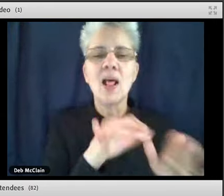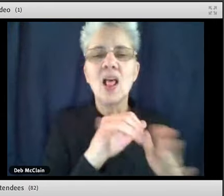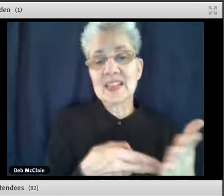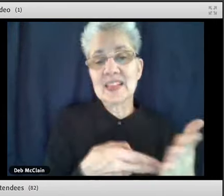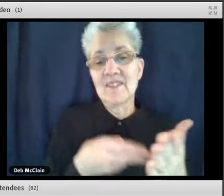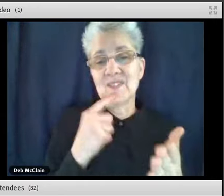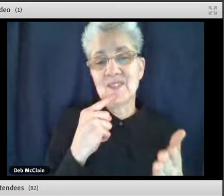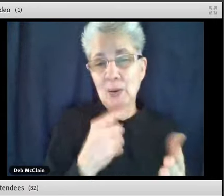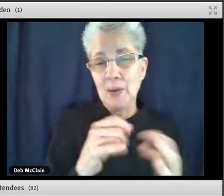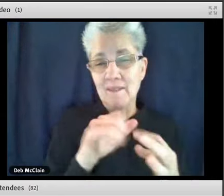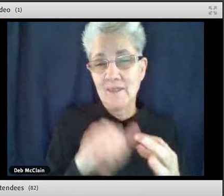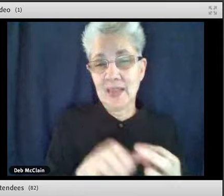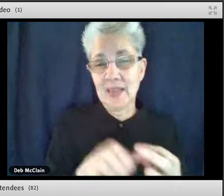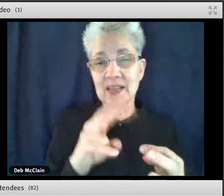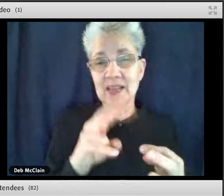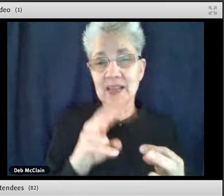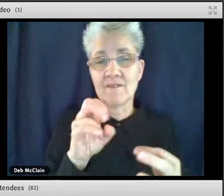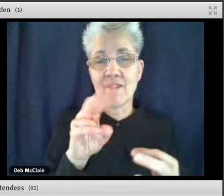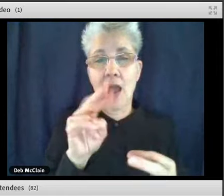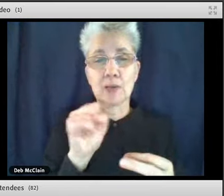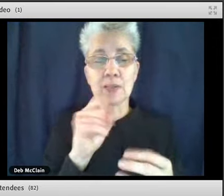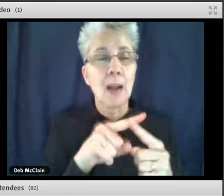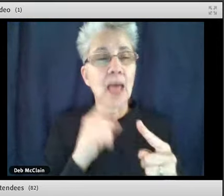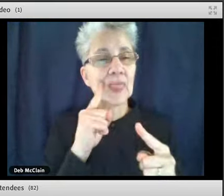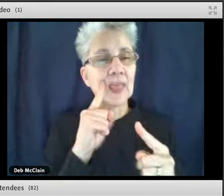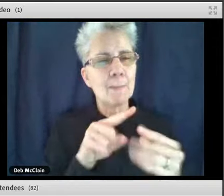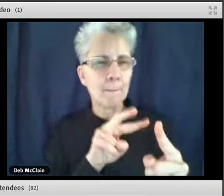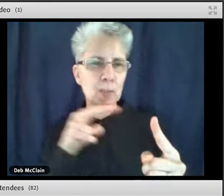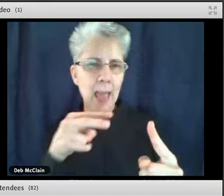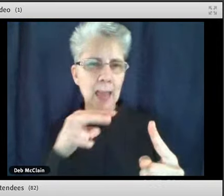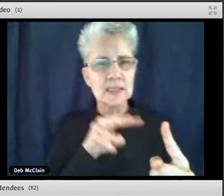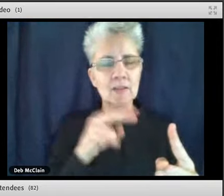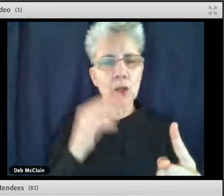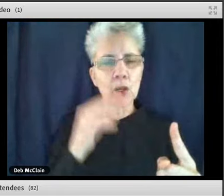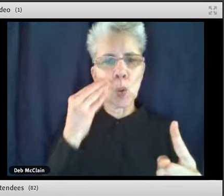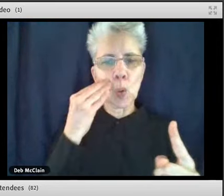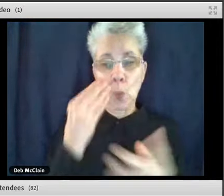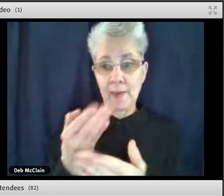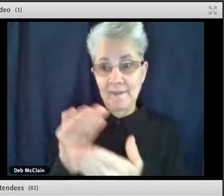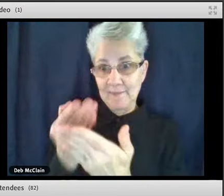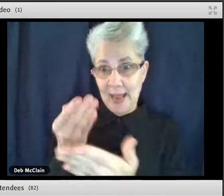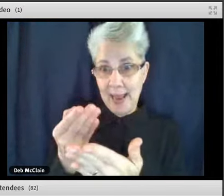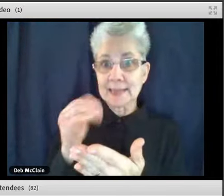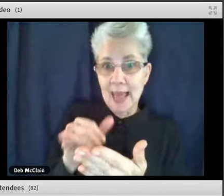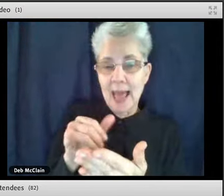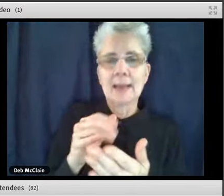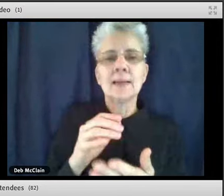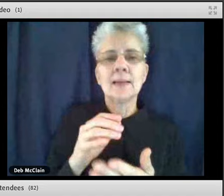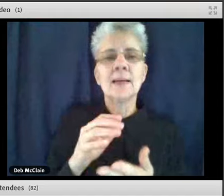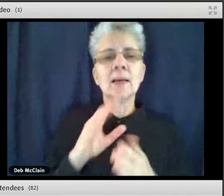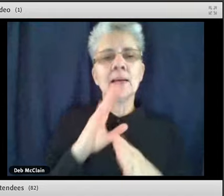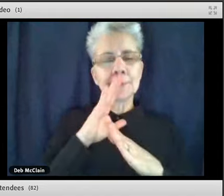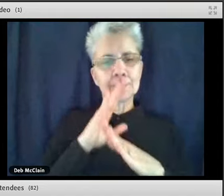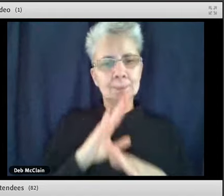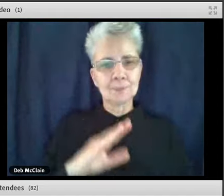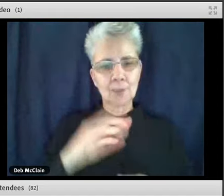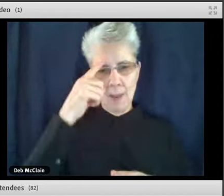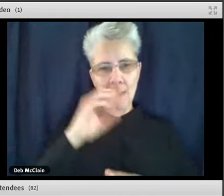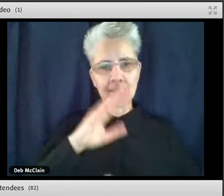It took a couple years to identify the HIV virus was associated with AIDS, but we've had